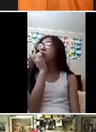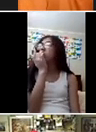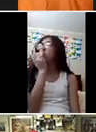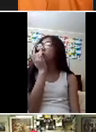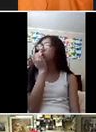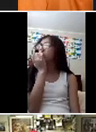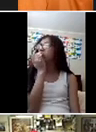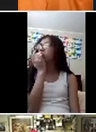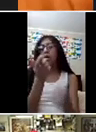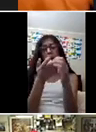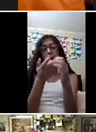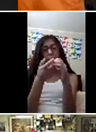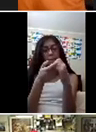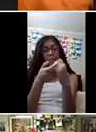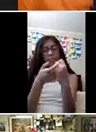And power and prayer.